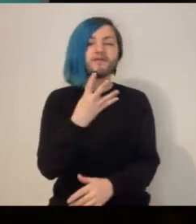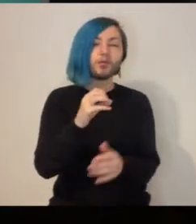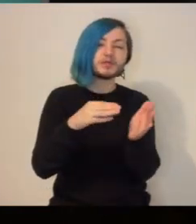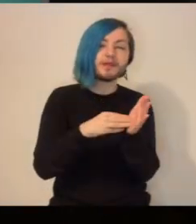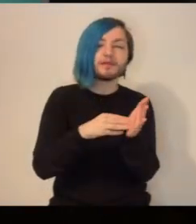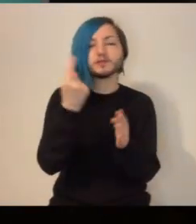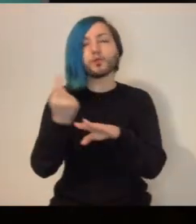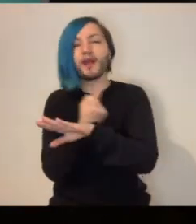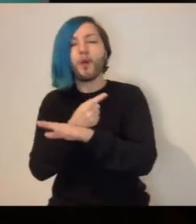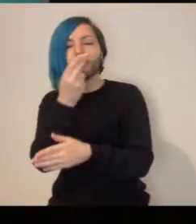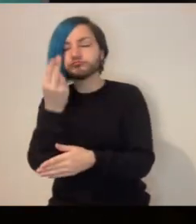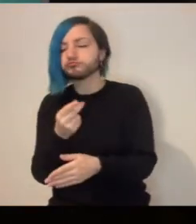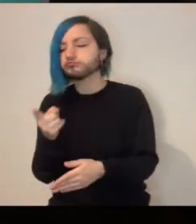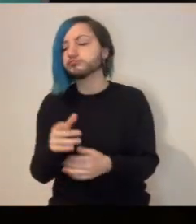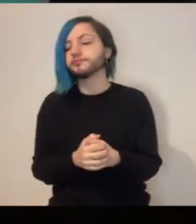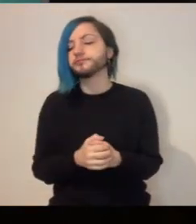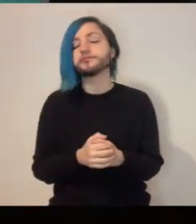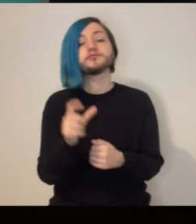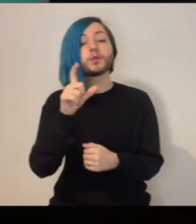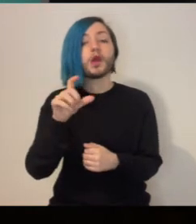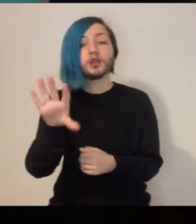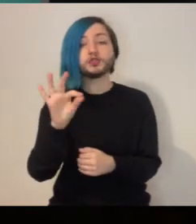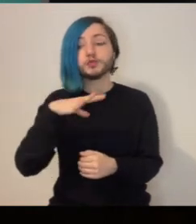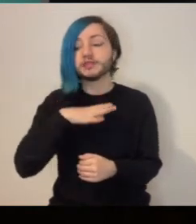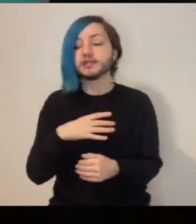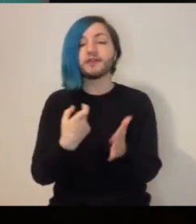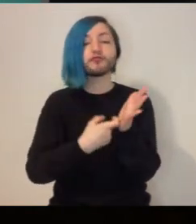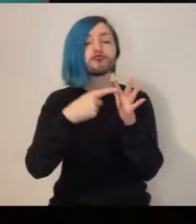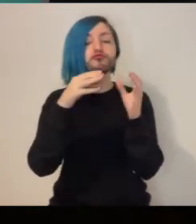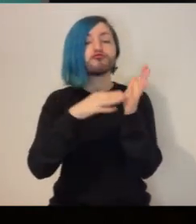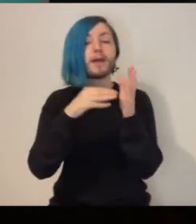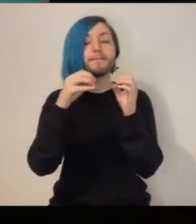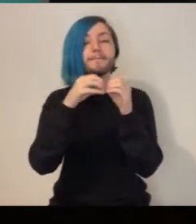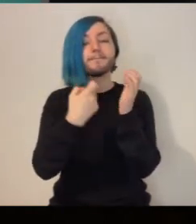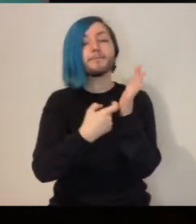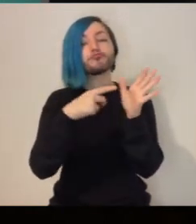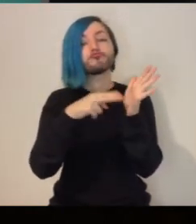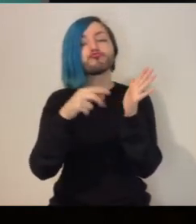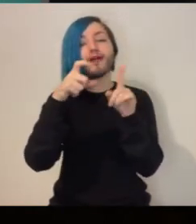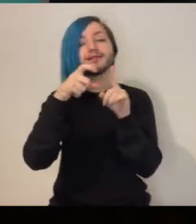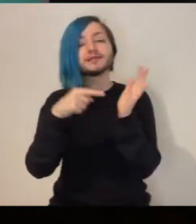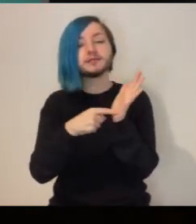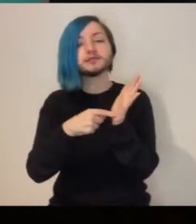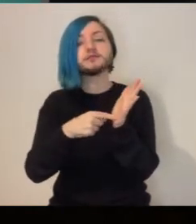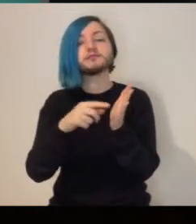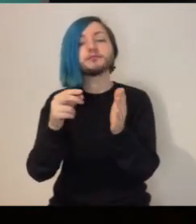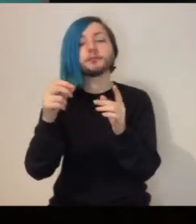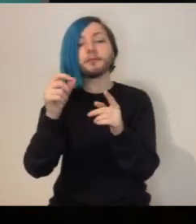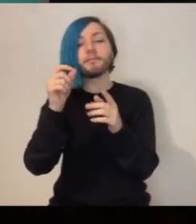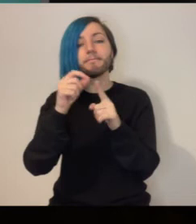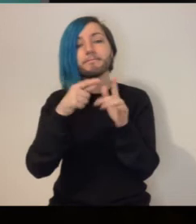drawing, 40 minutes. You need to pick your colours. We have my Rembrandt pastels. So these are